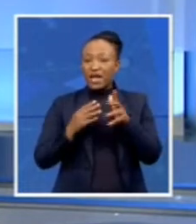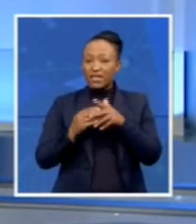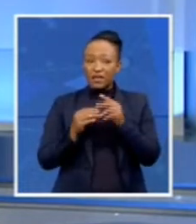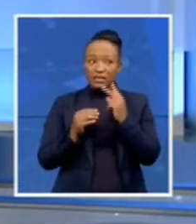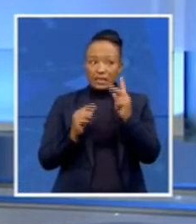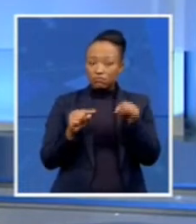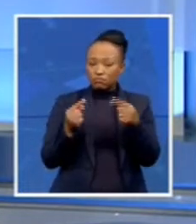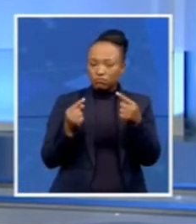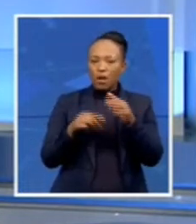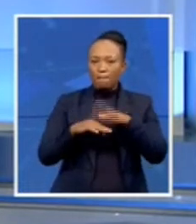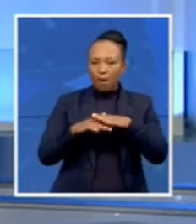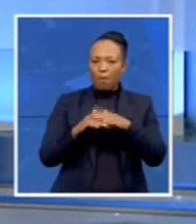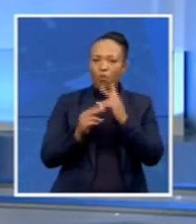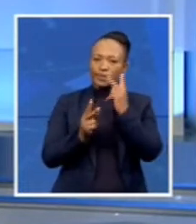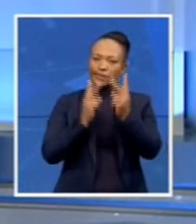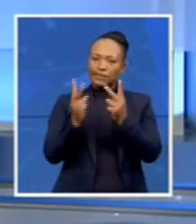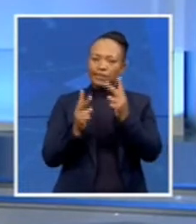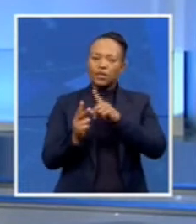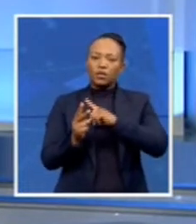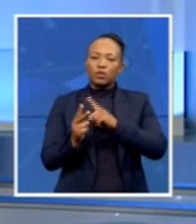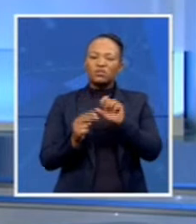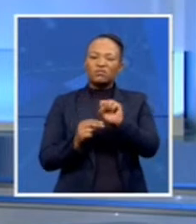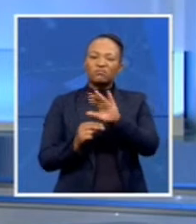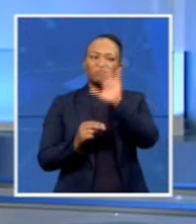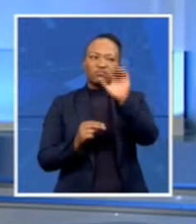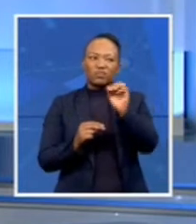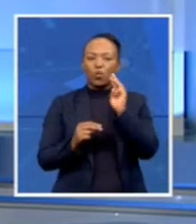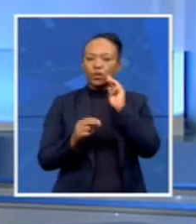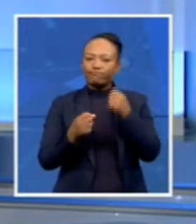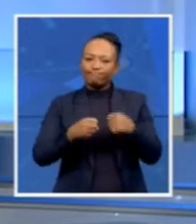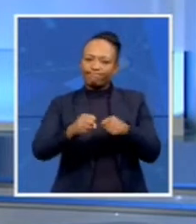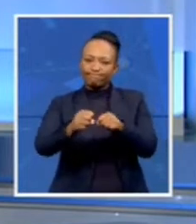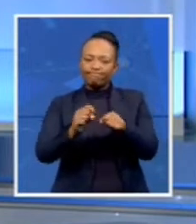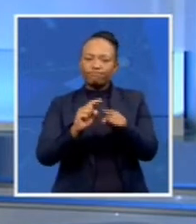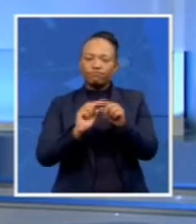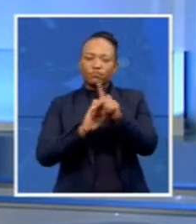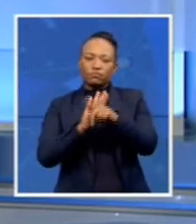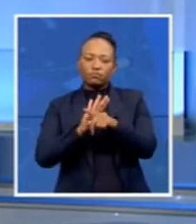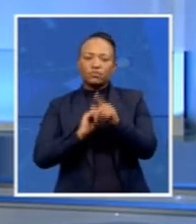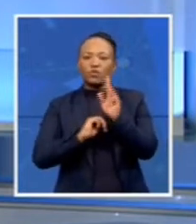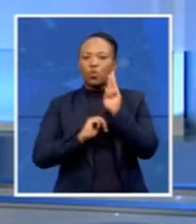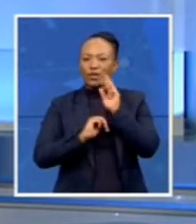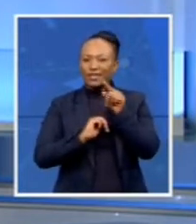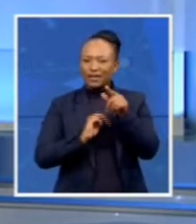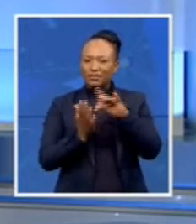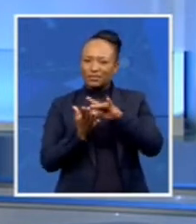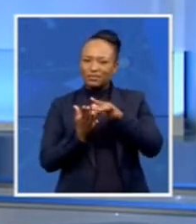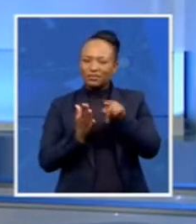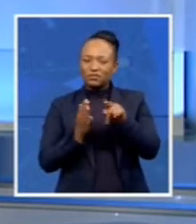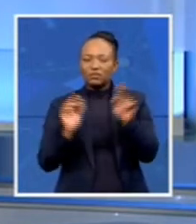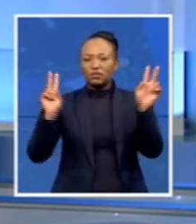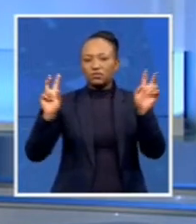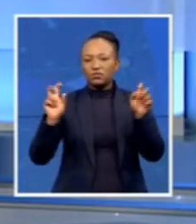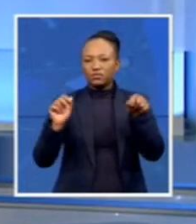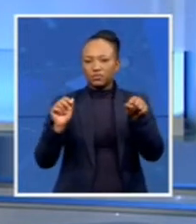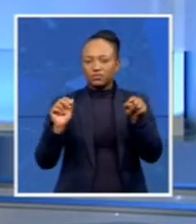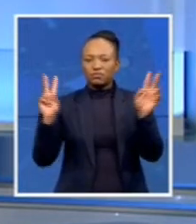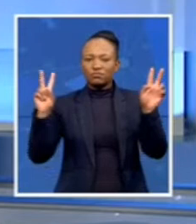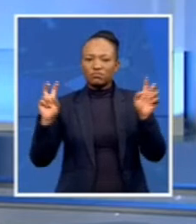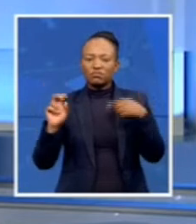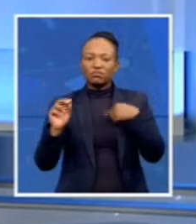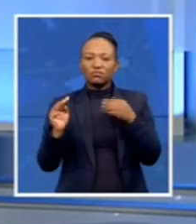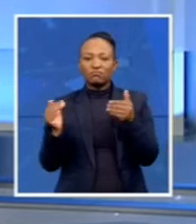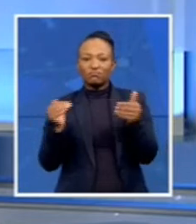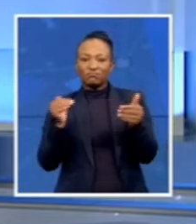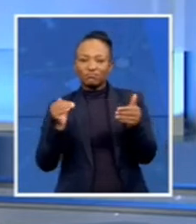water strategies and policies and the country's water position. This year's topic focusing on the issue of the management of groundwater,